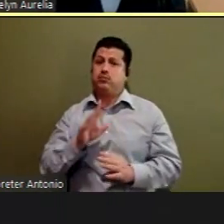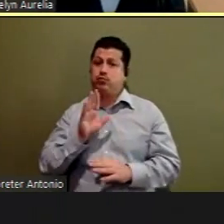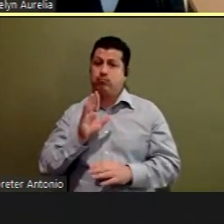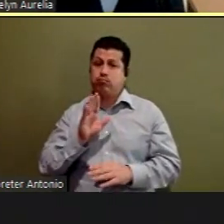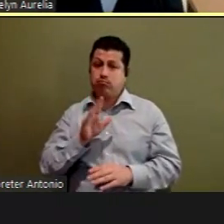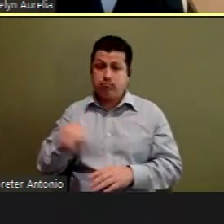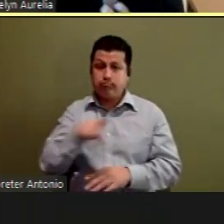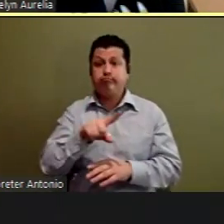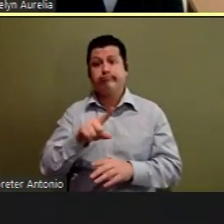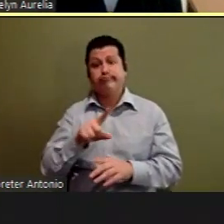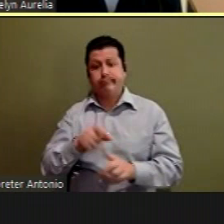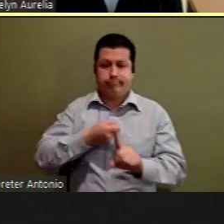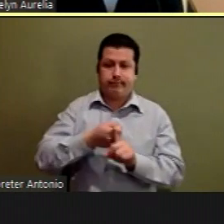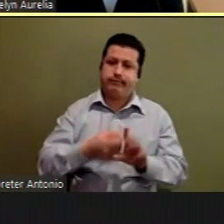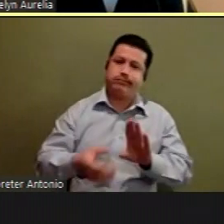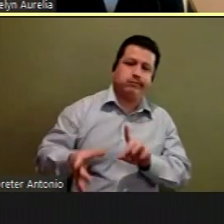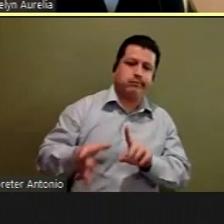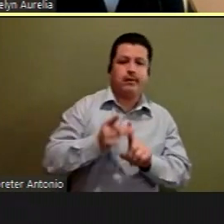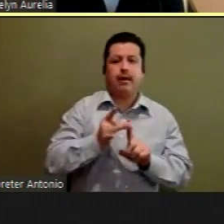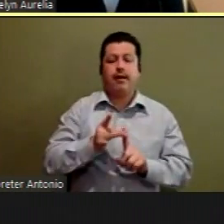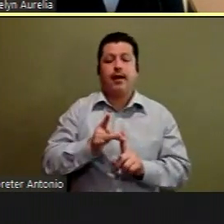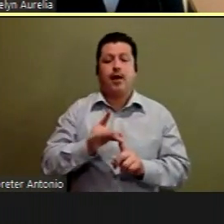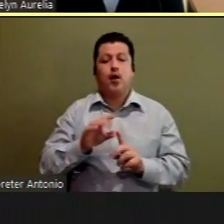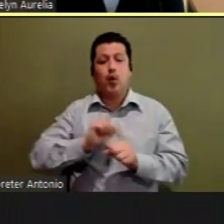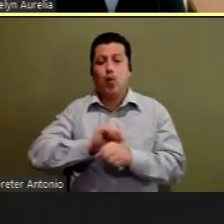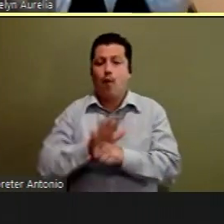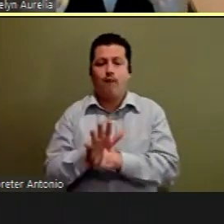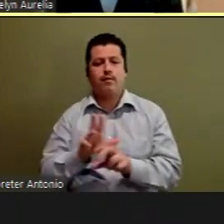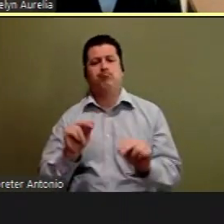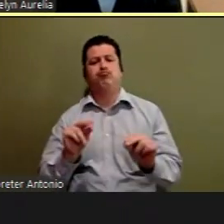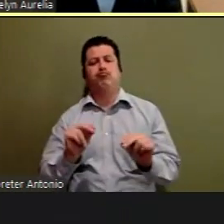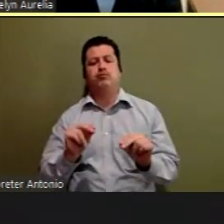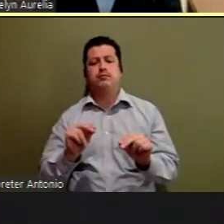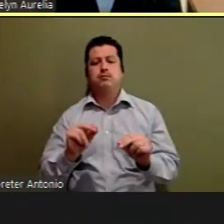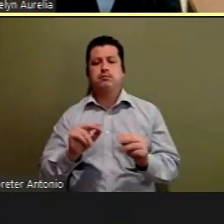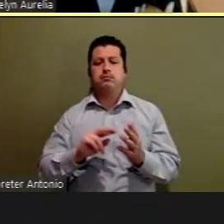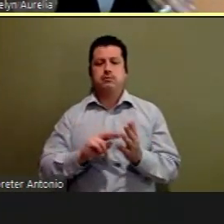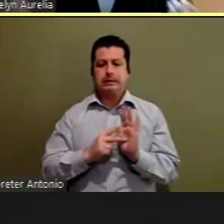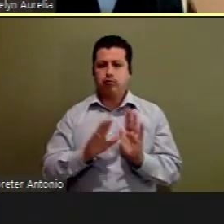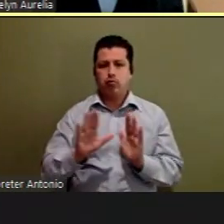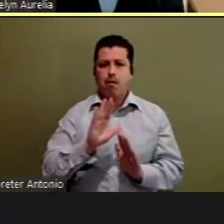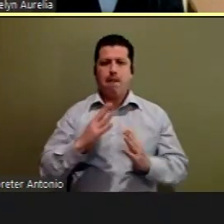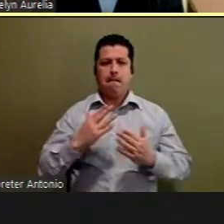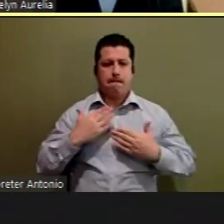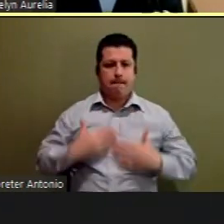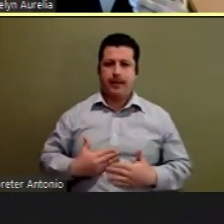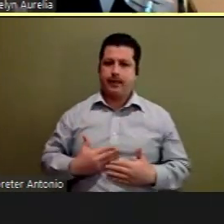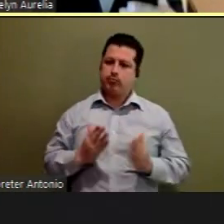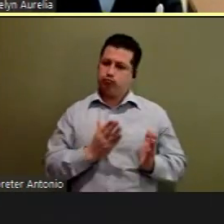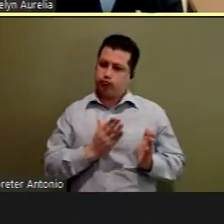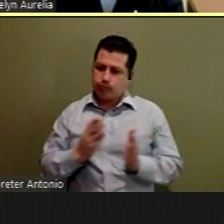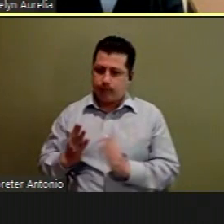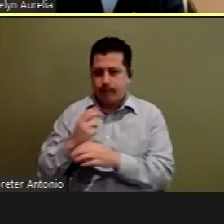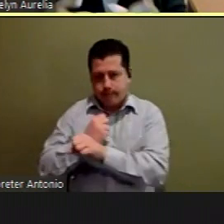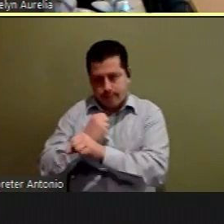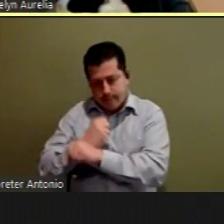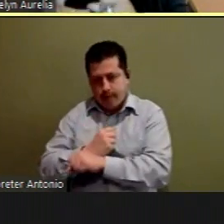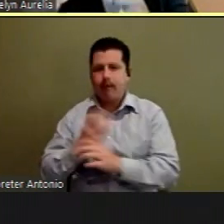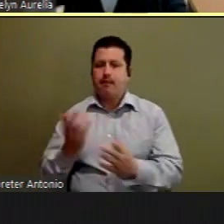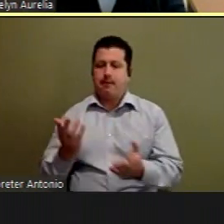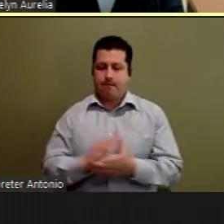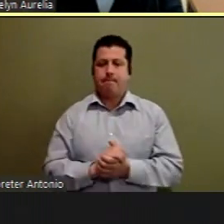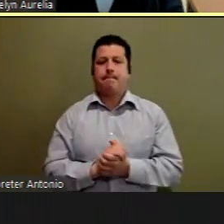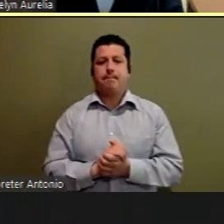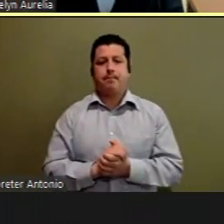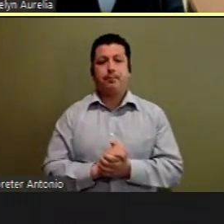to the vaccine. So like I said before, your body gets this vaccination. It's an instruction manual. Your body then starts